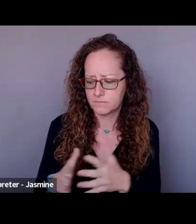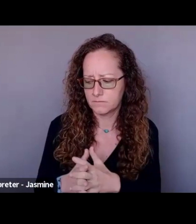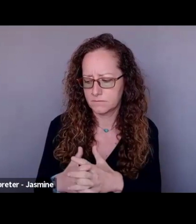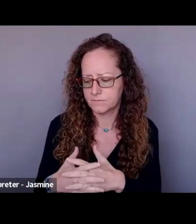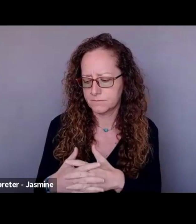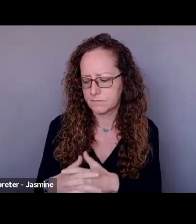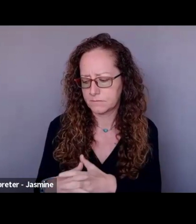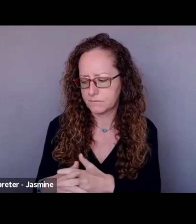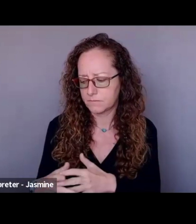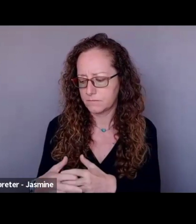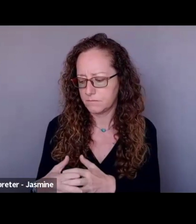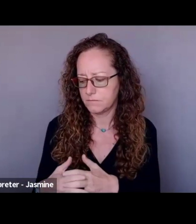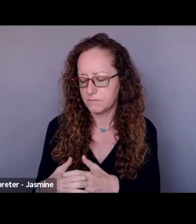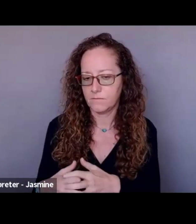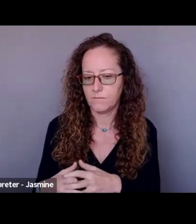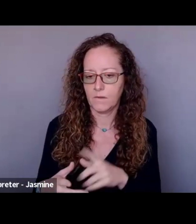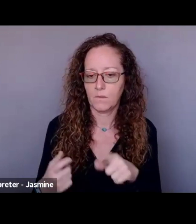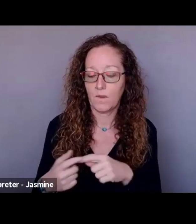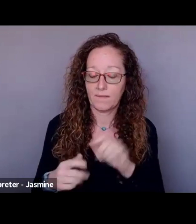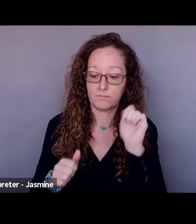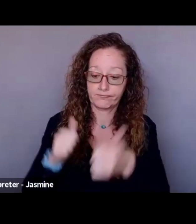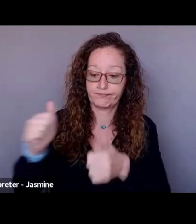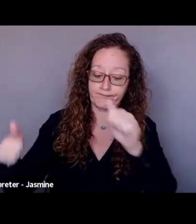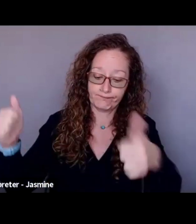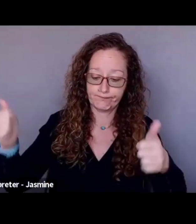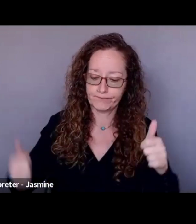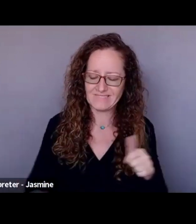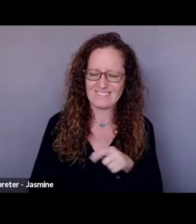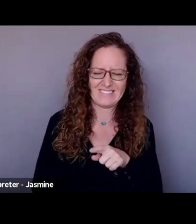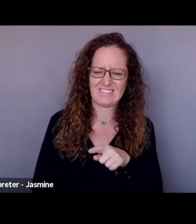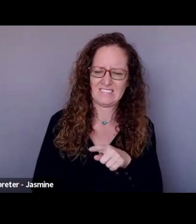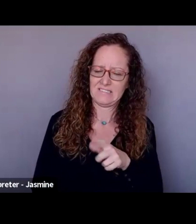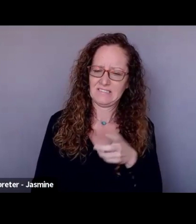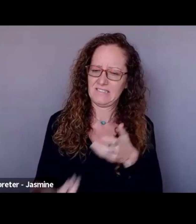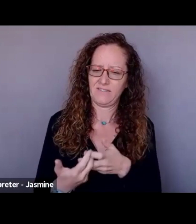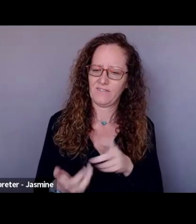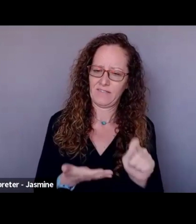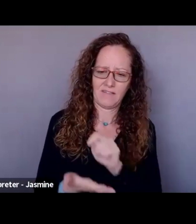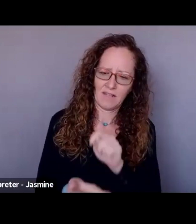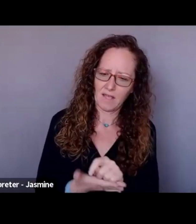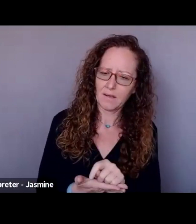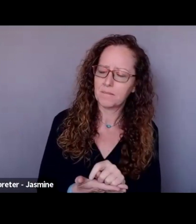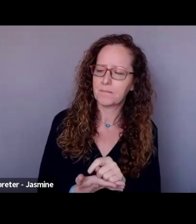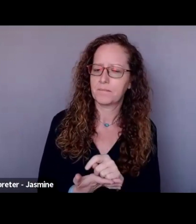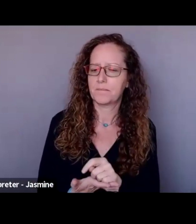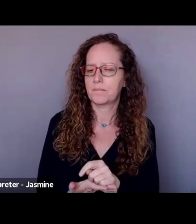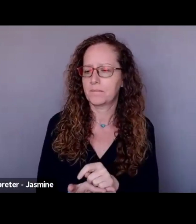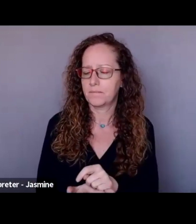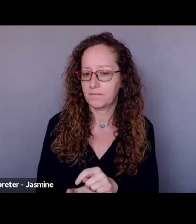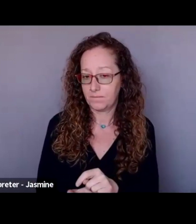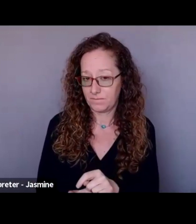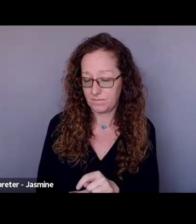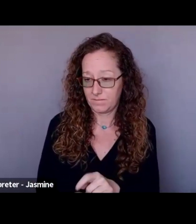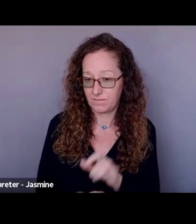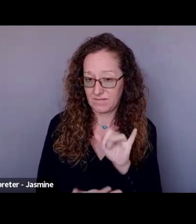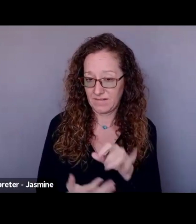when the set people are putting out the set, they can say, hey, this doesn't actually fit with that time frame. You might need something. Does